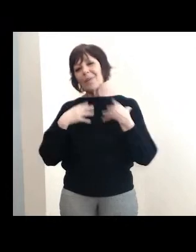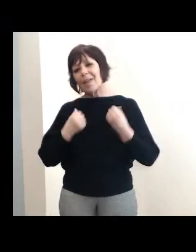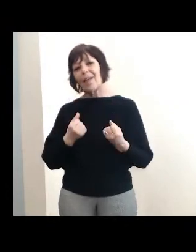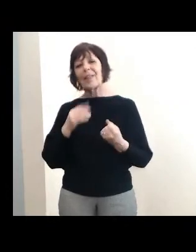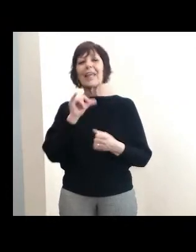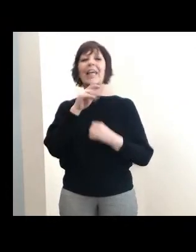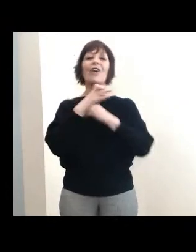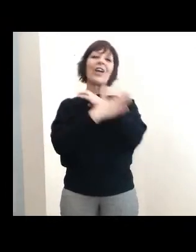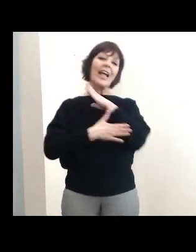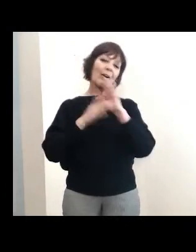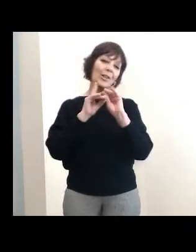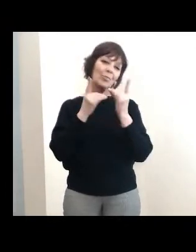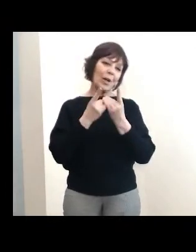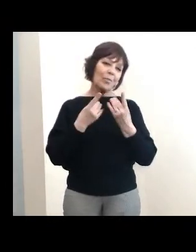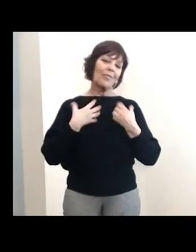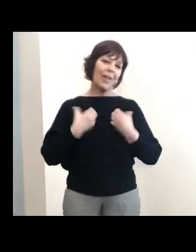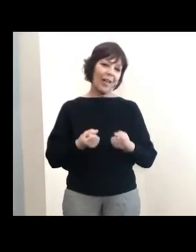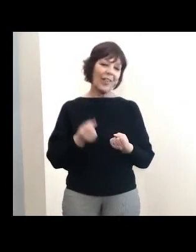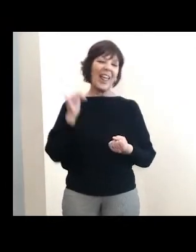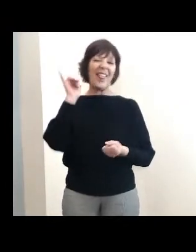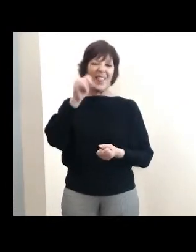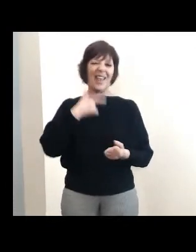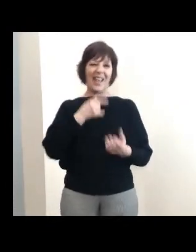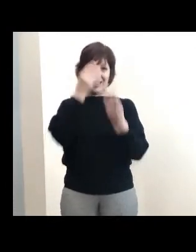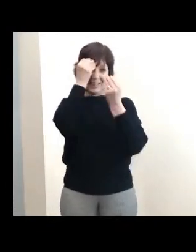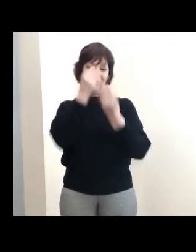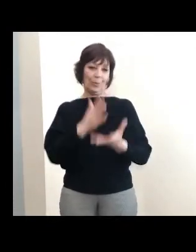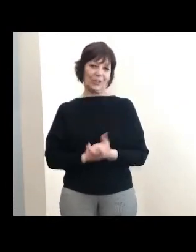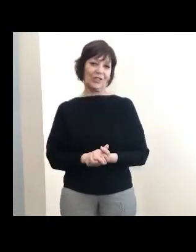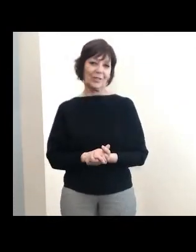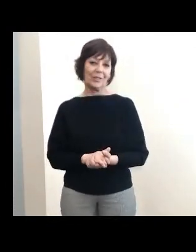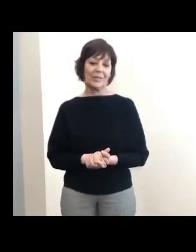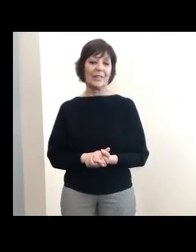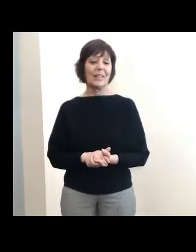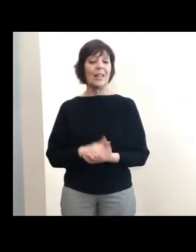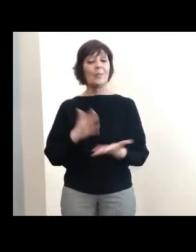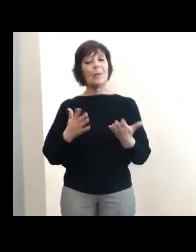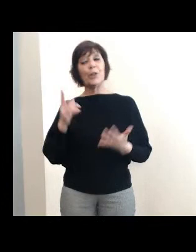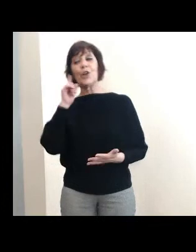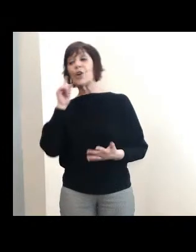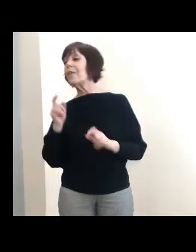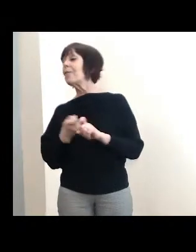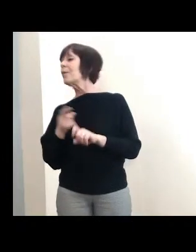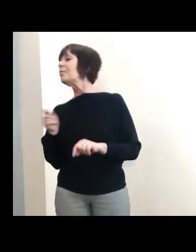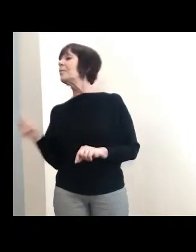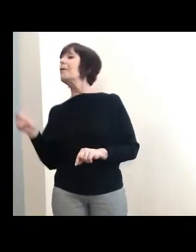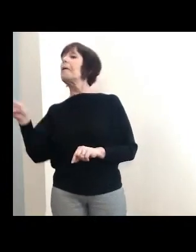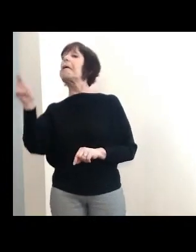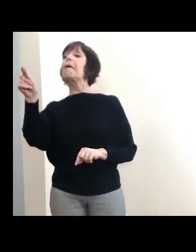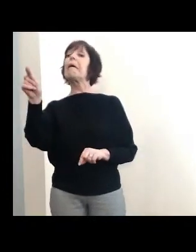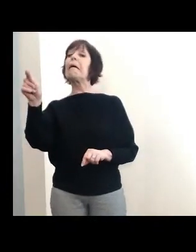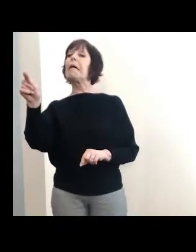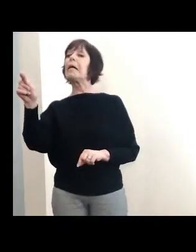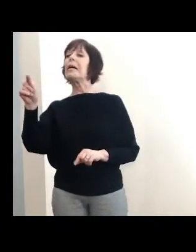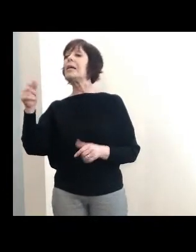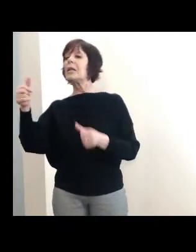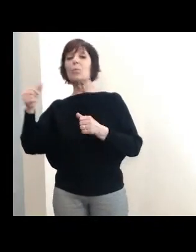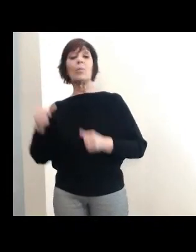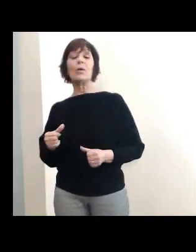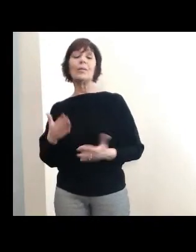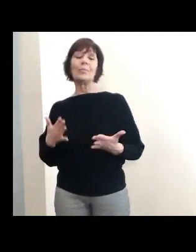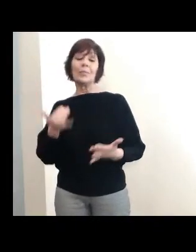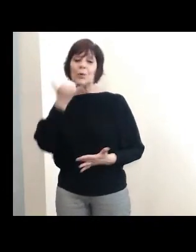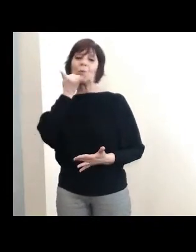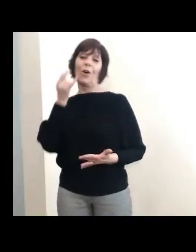actual information on what is open and how to get an appointment. Aunt Ginny might have heard it from her neighbor, but her neighbor may not have been